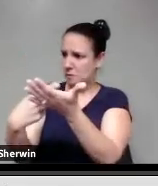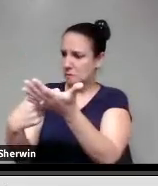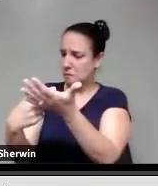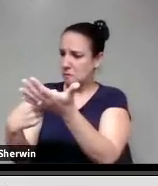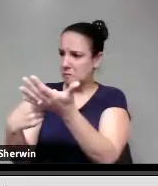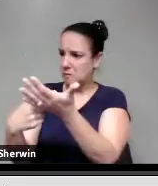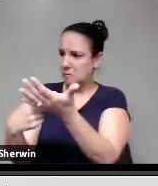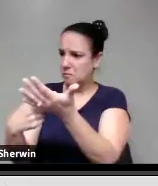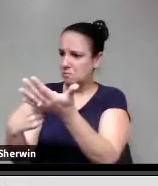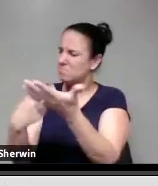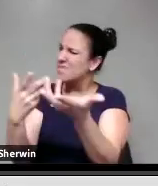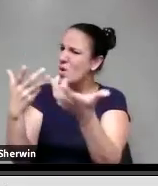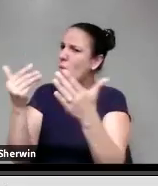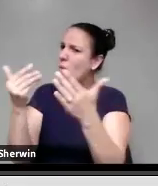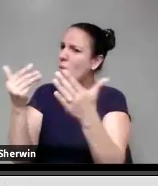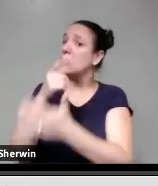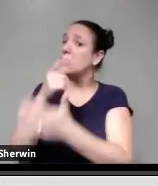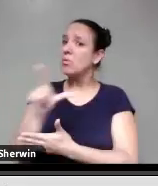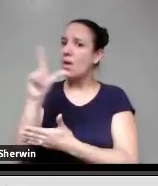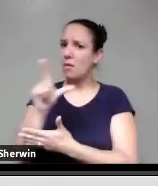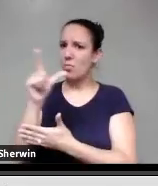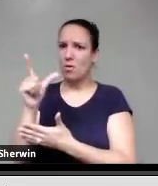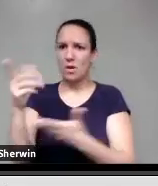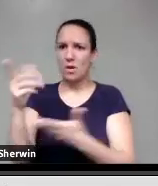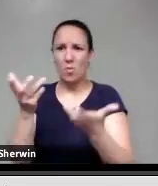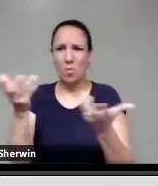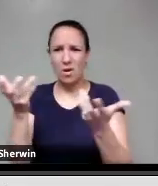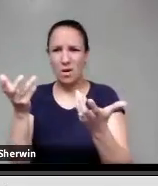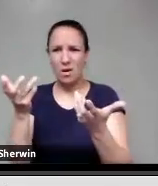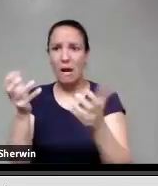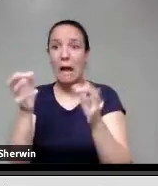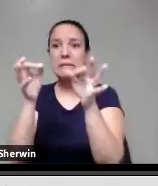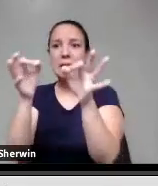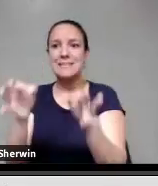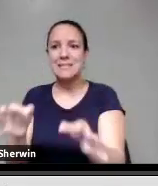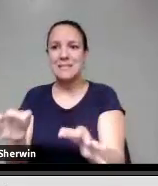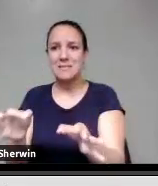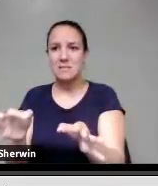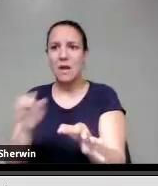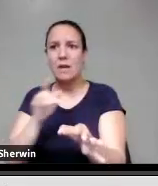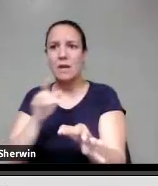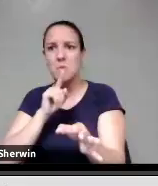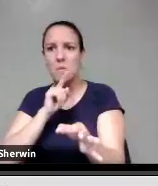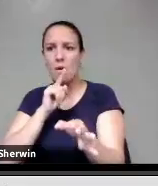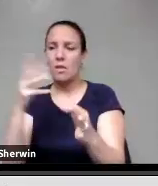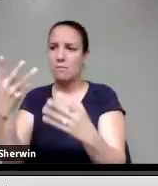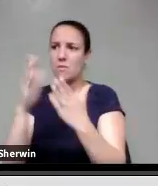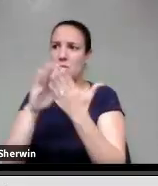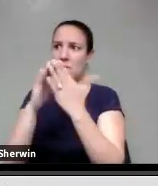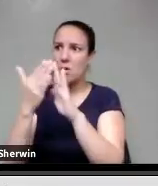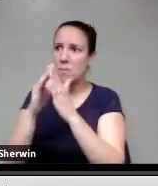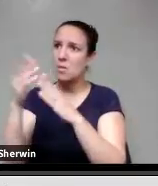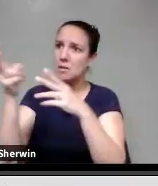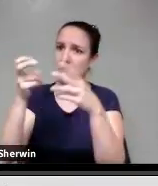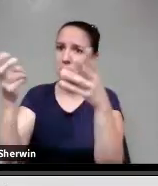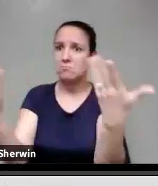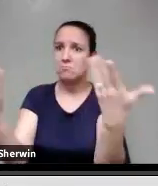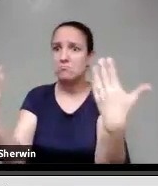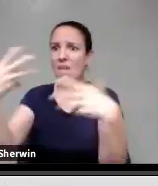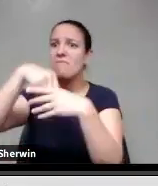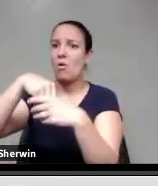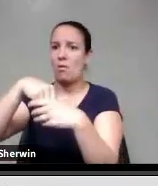the library, the new library, to be, they decided to really get the community involved. So they opened up a